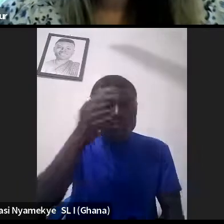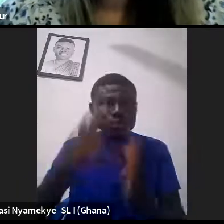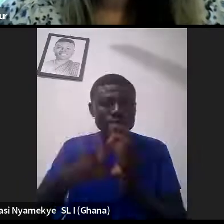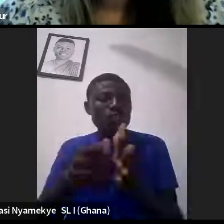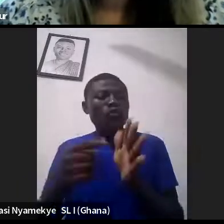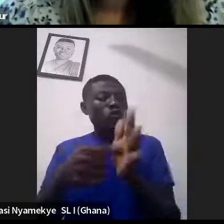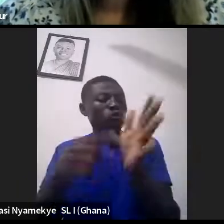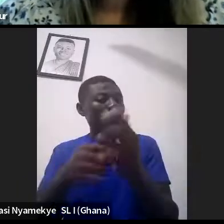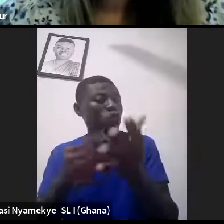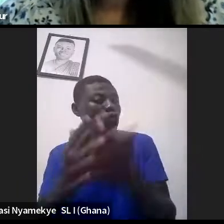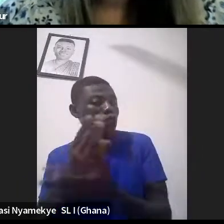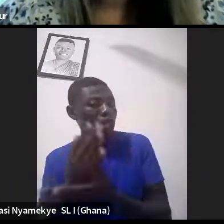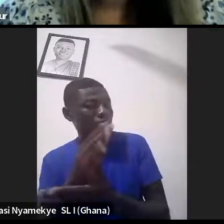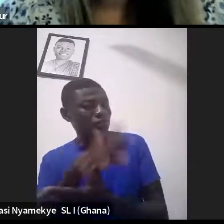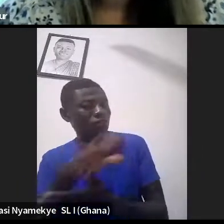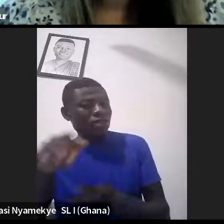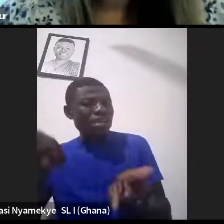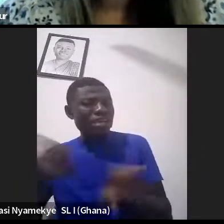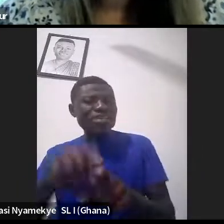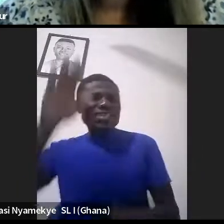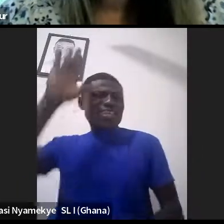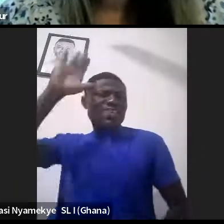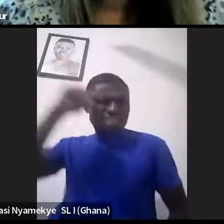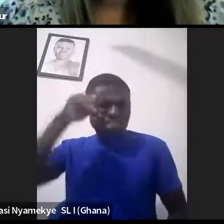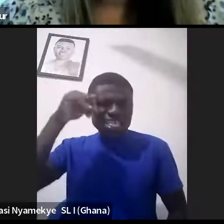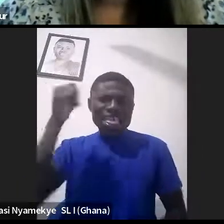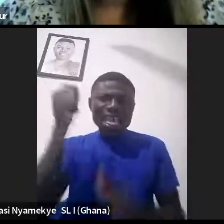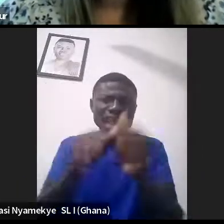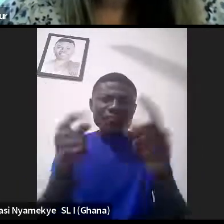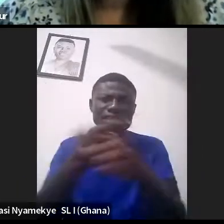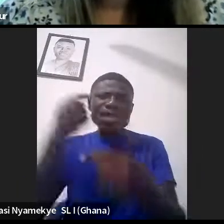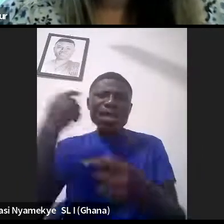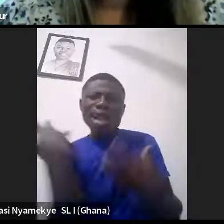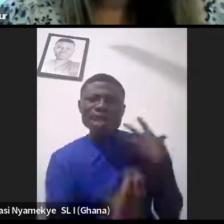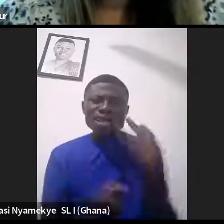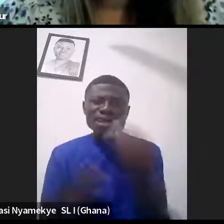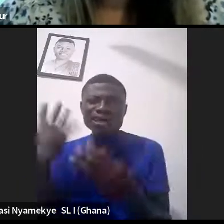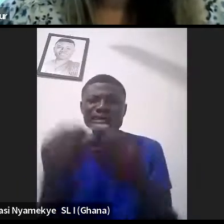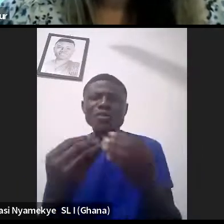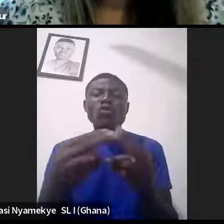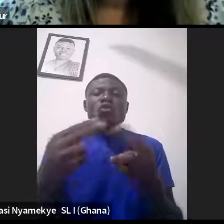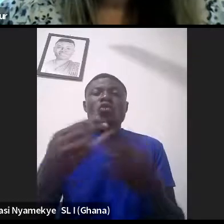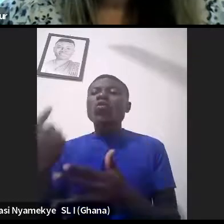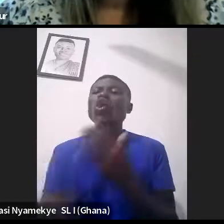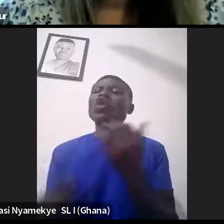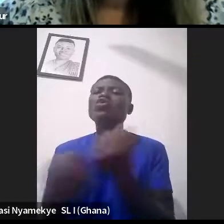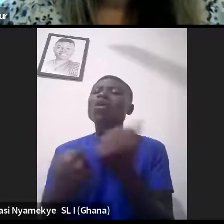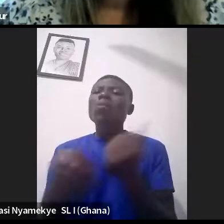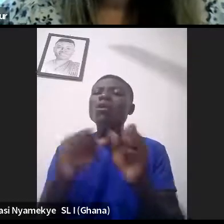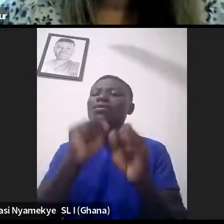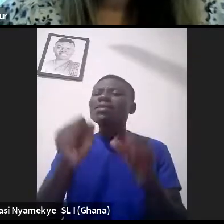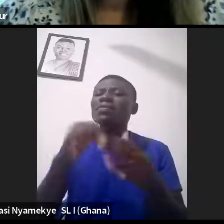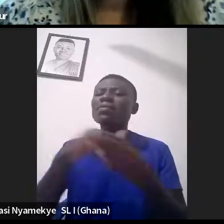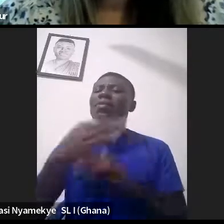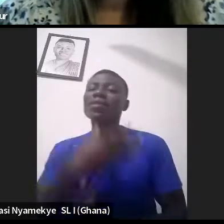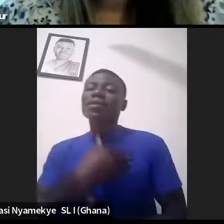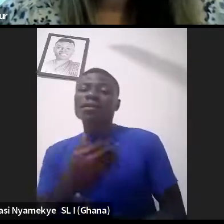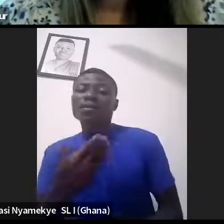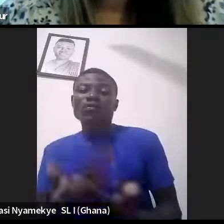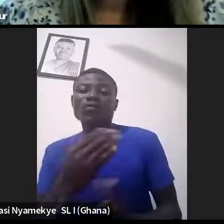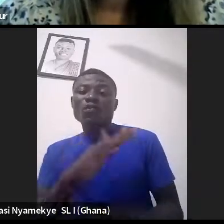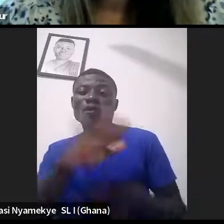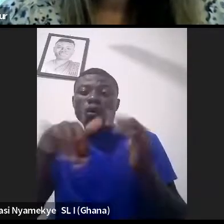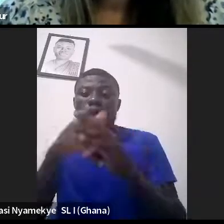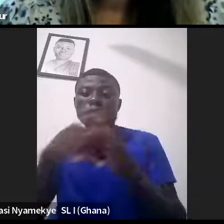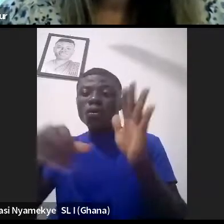kids as stubborn, and they end up beating them and all that. So what has been the support system before they got to know and after